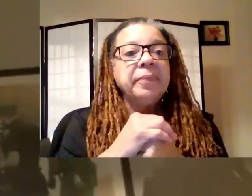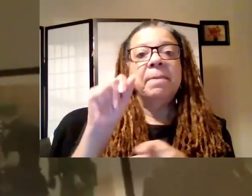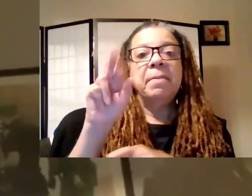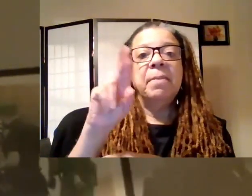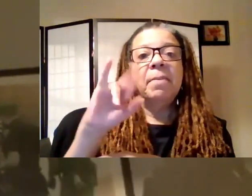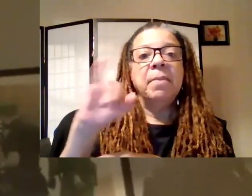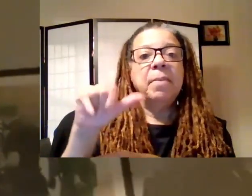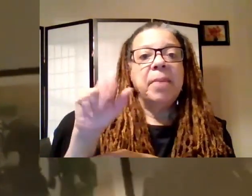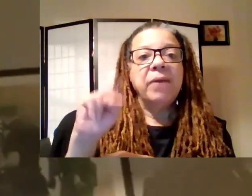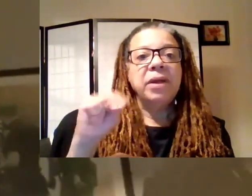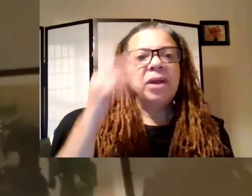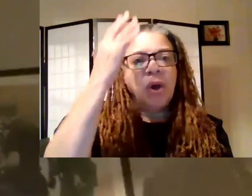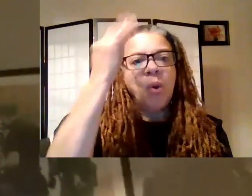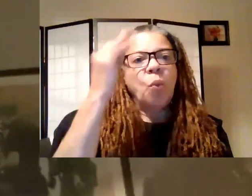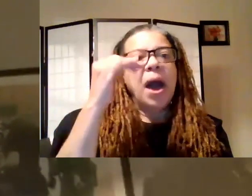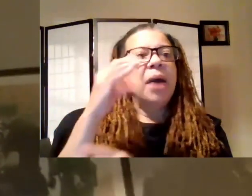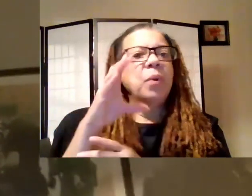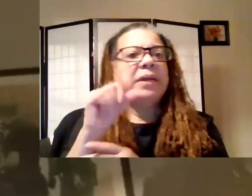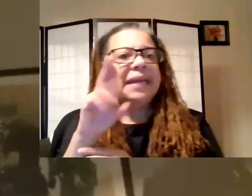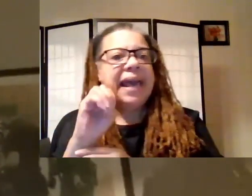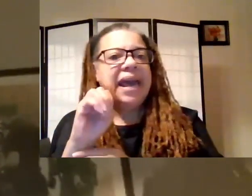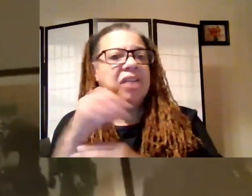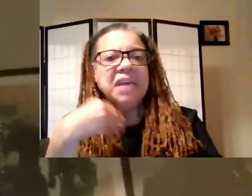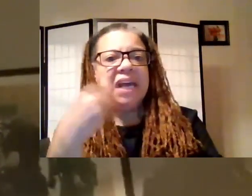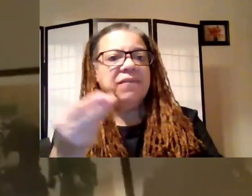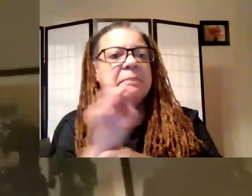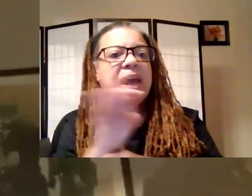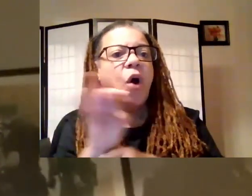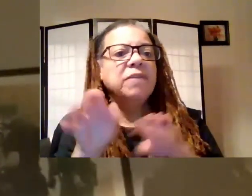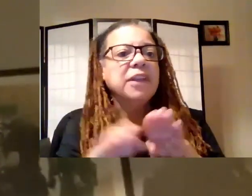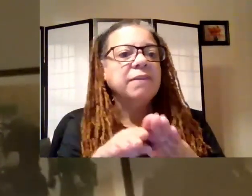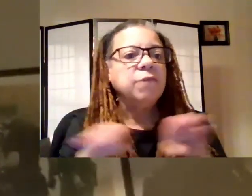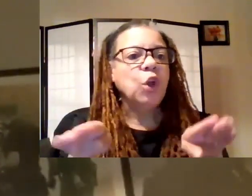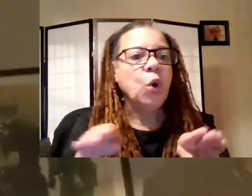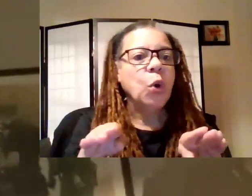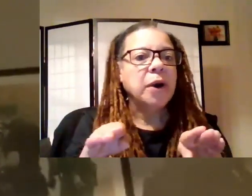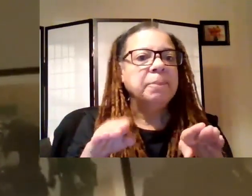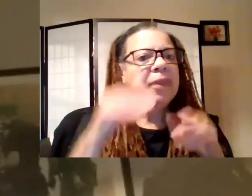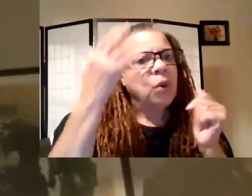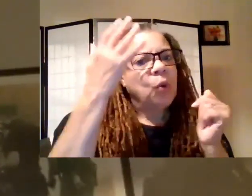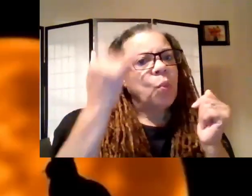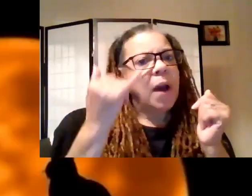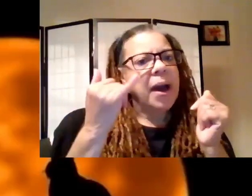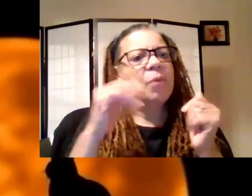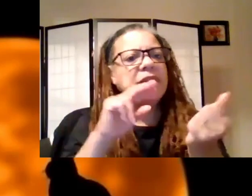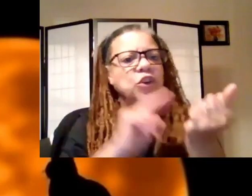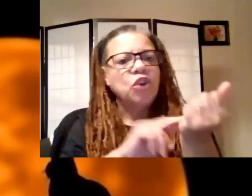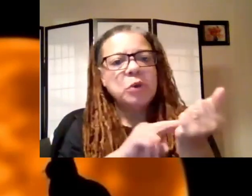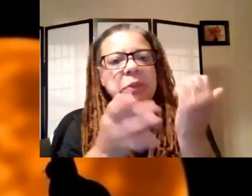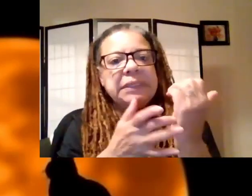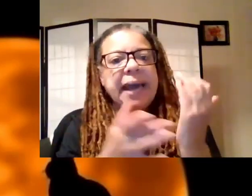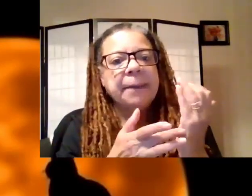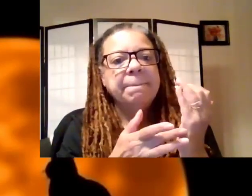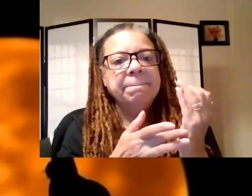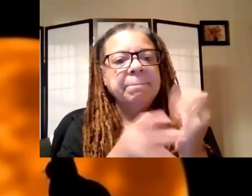would caregivers be off the floor at any point? Carmen, can you answer that? Yes.